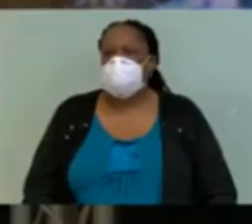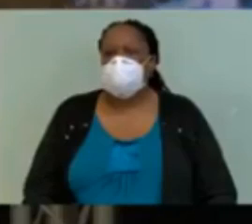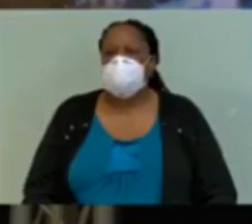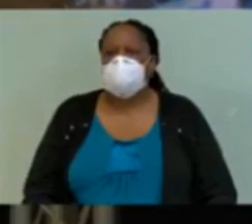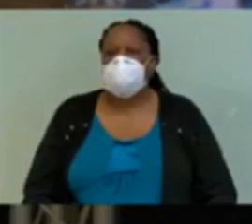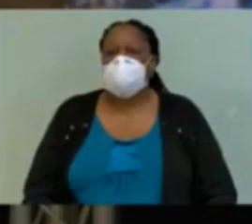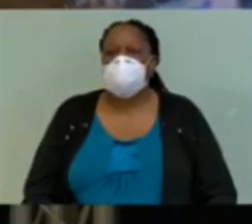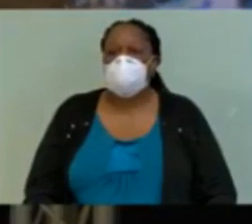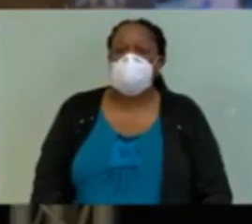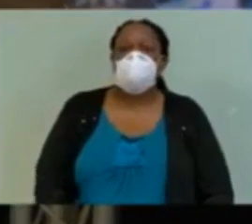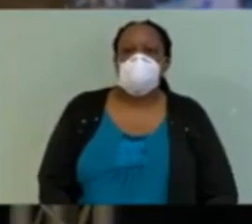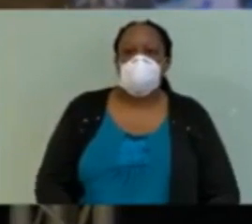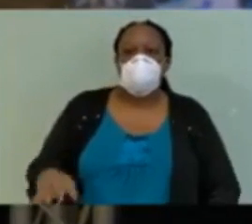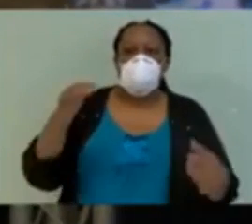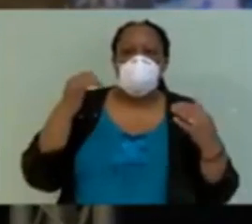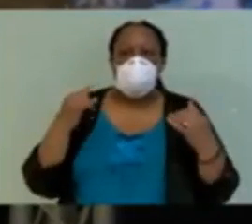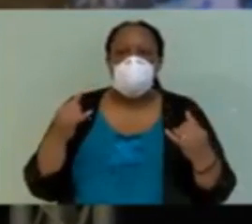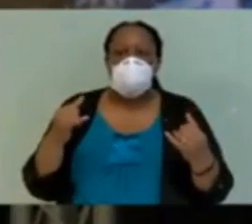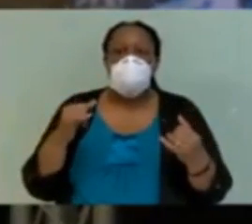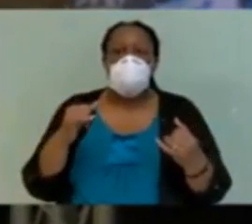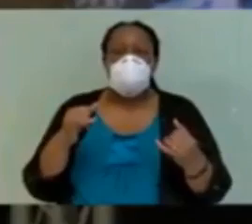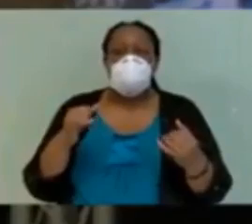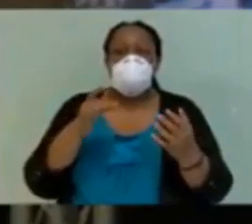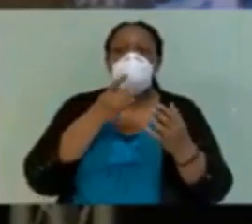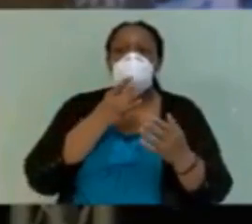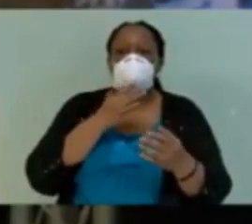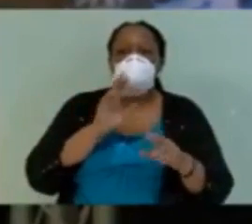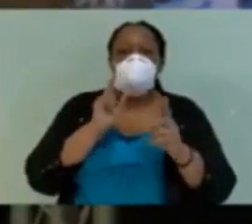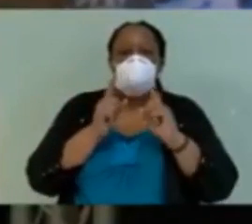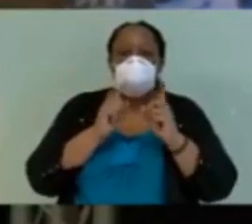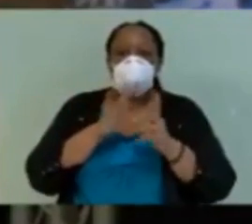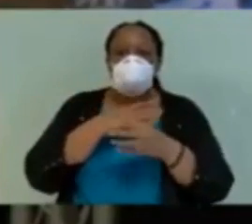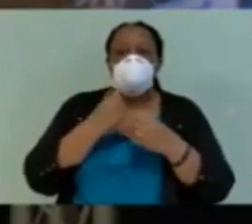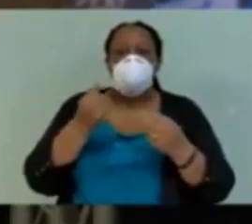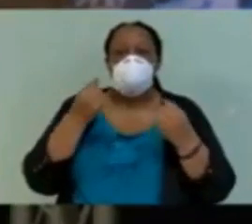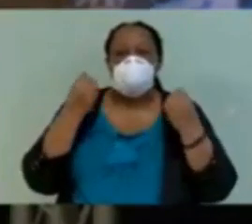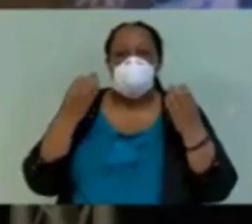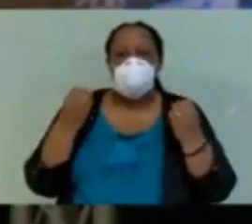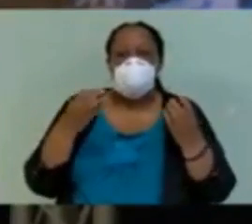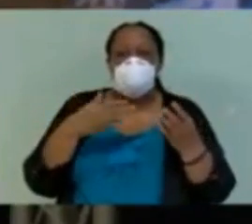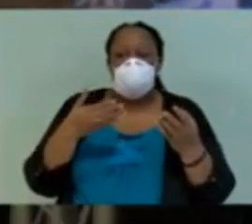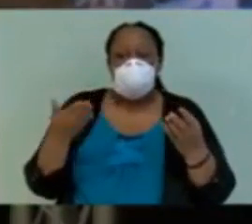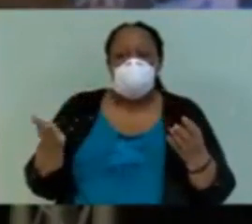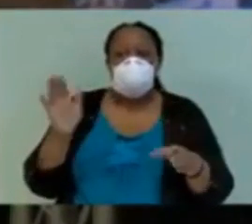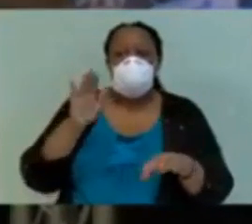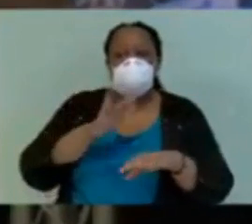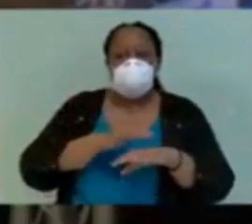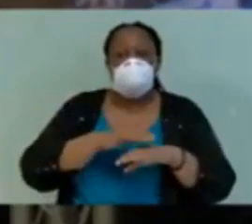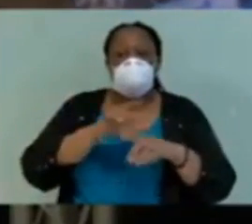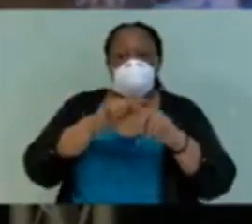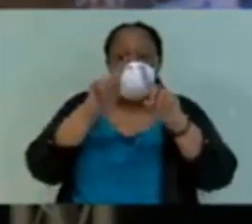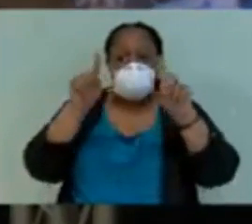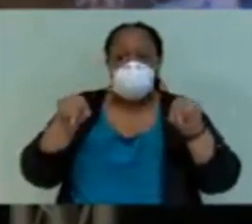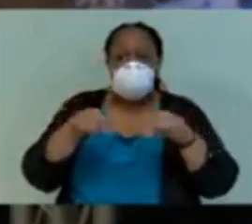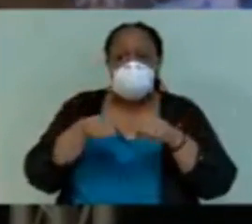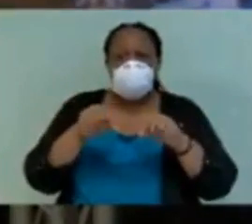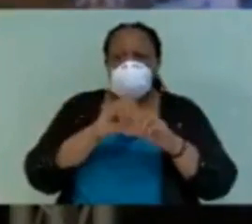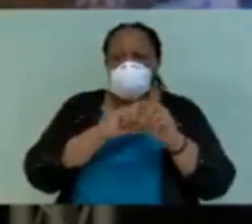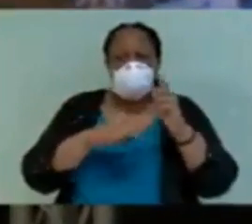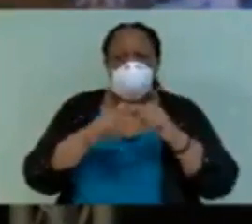Company, SKELEC, Mr. Jomo Williams, to address us. Mr. Williams.